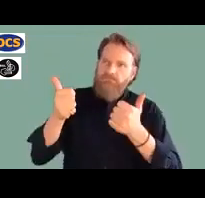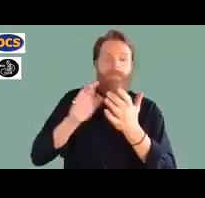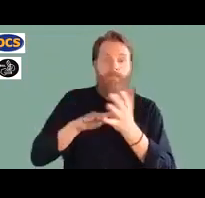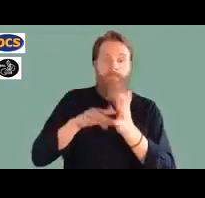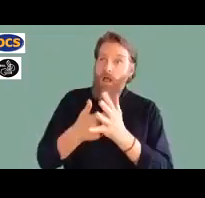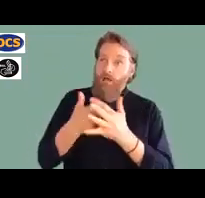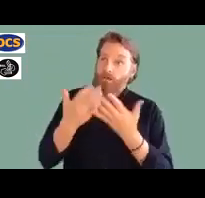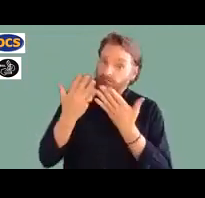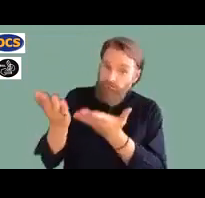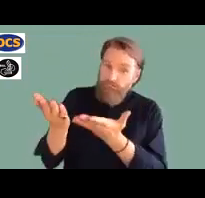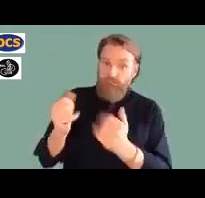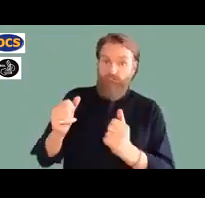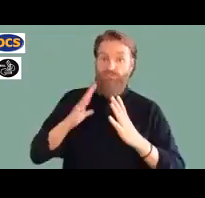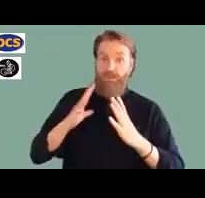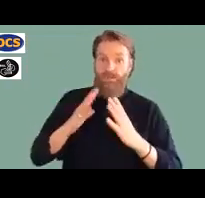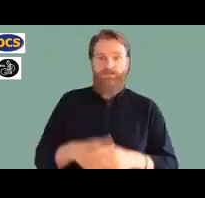yours.